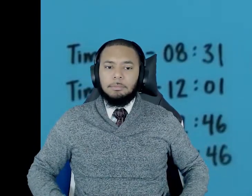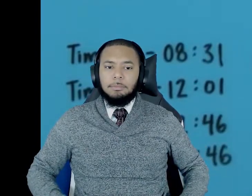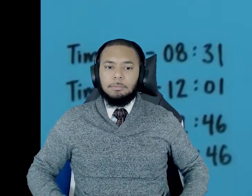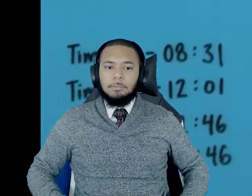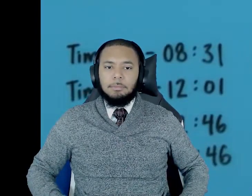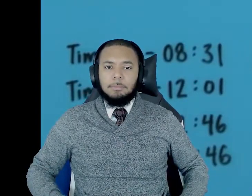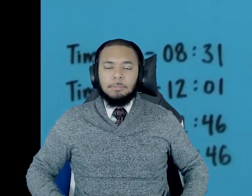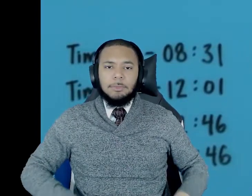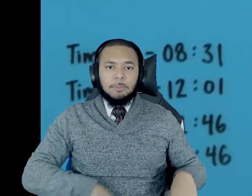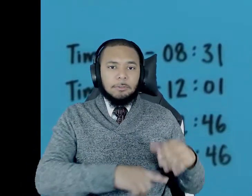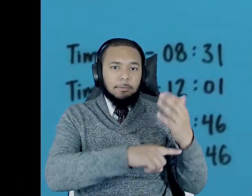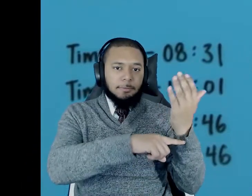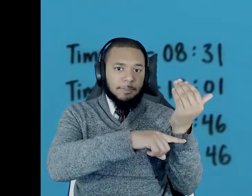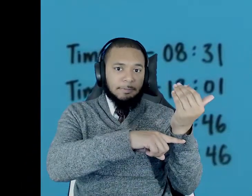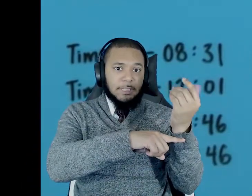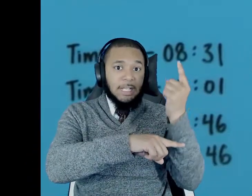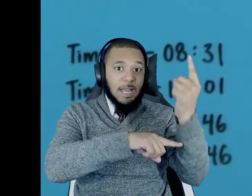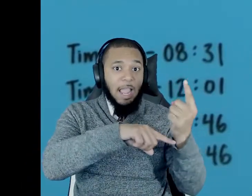multiplied by $12